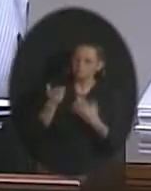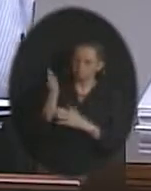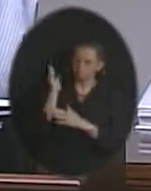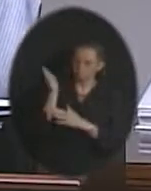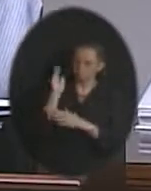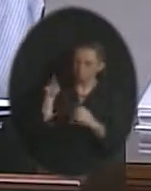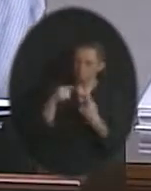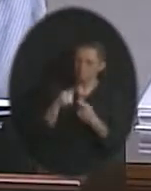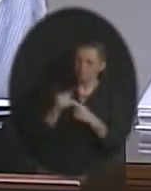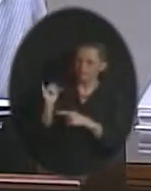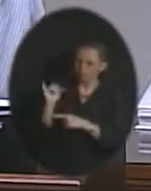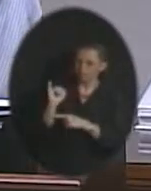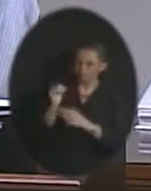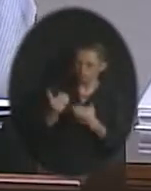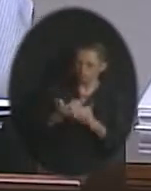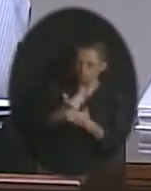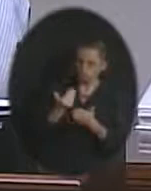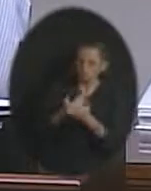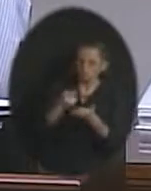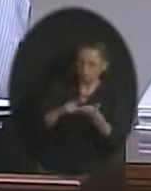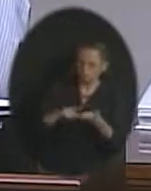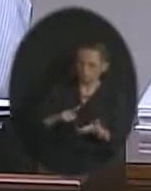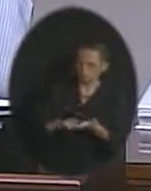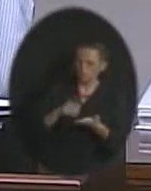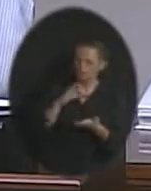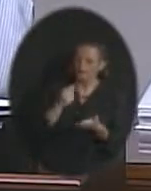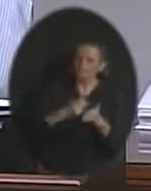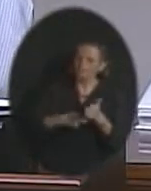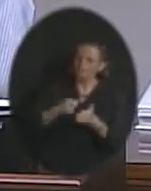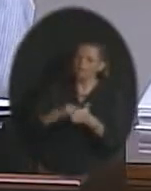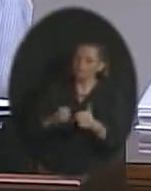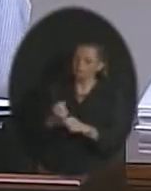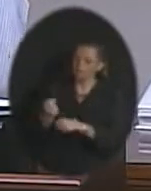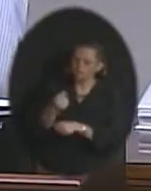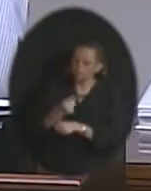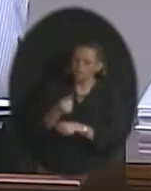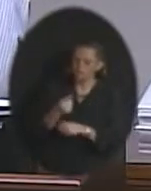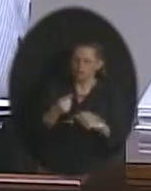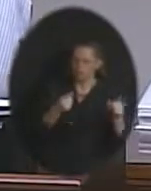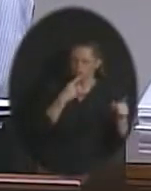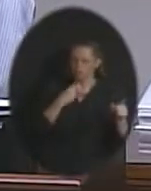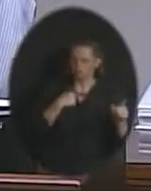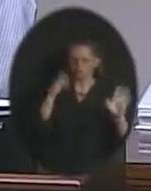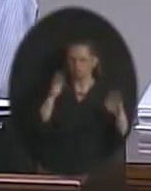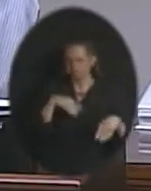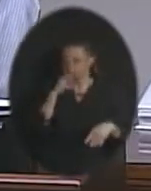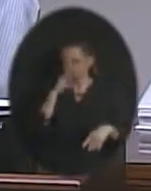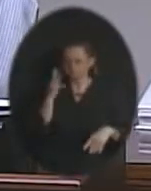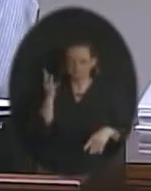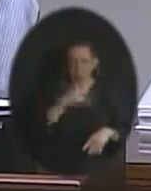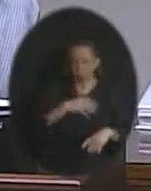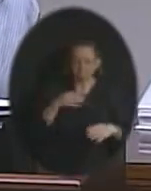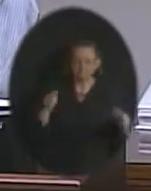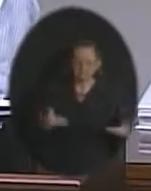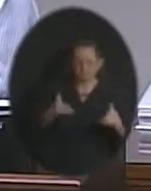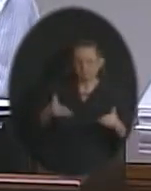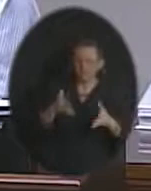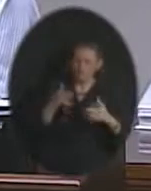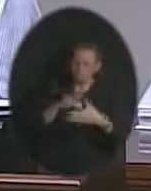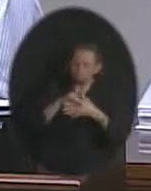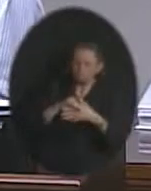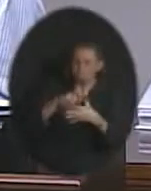renewal and our premiums for the next year, our instructions were, let's skip the formalities and the introductions, let's get right to the meat and